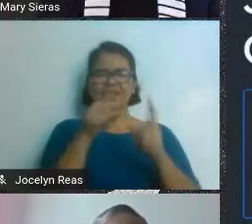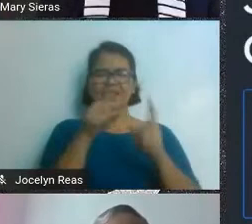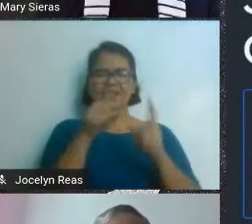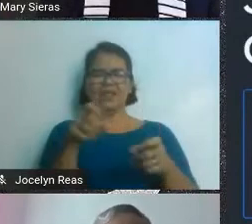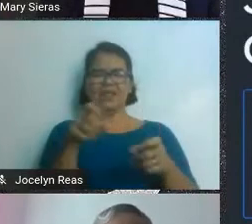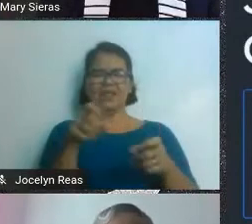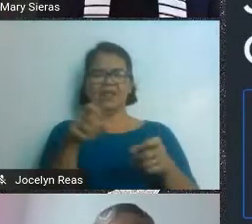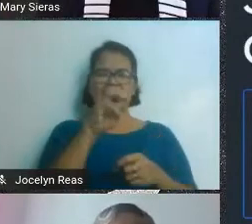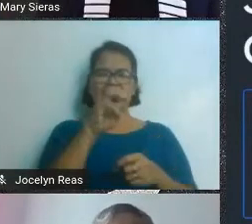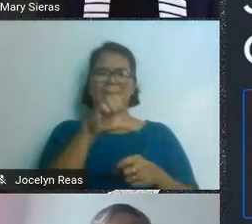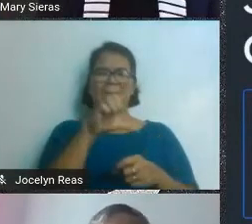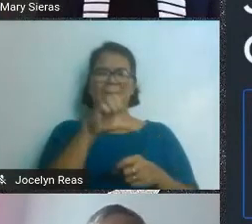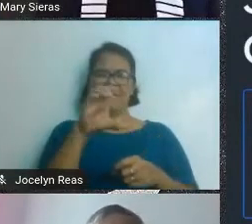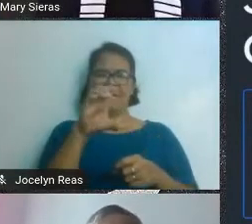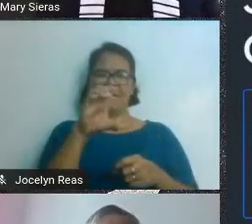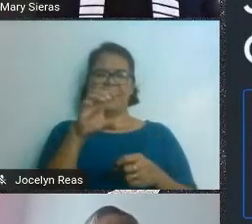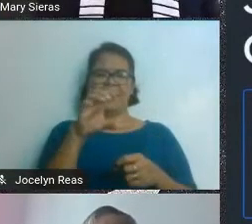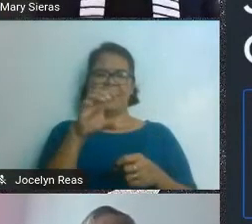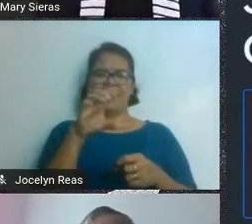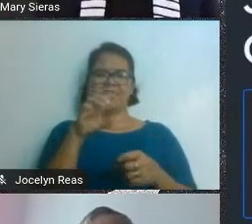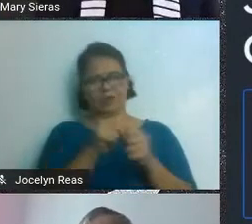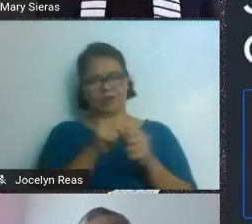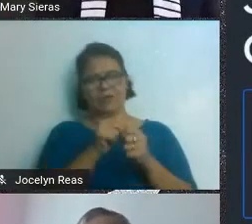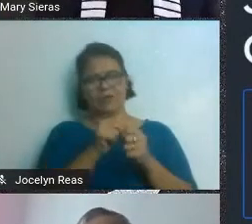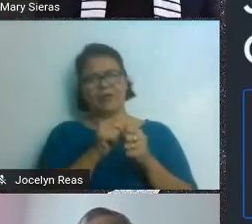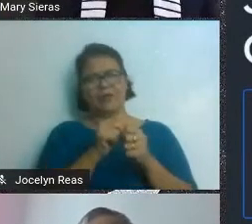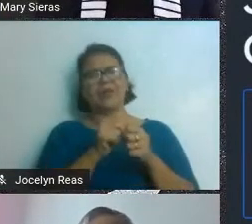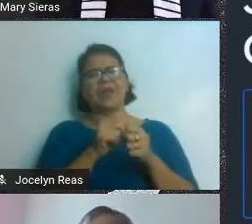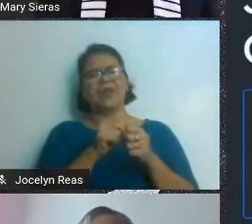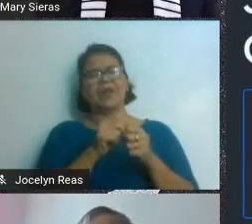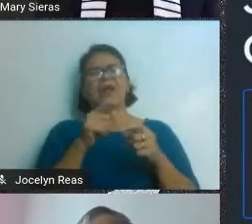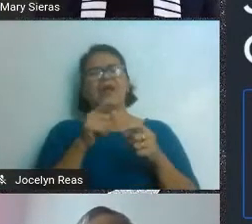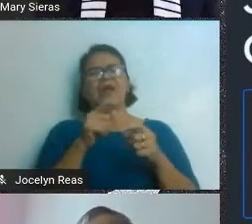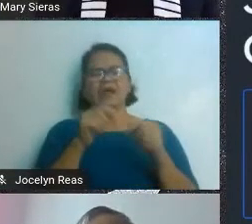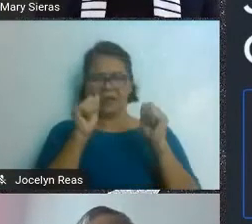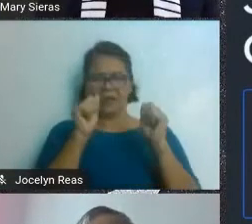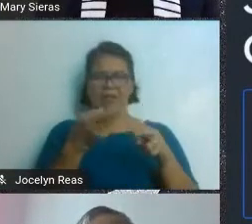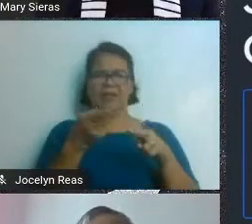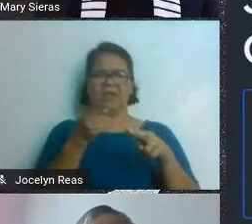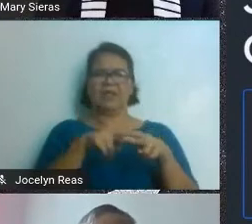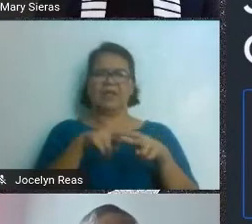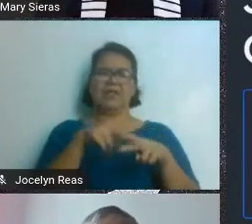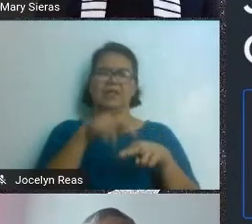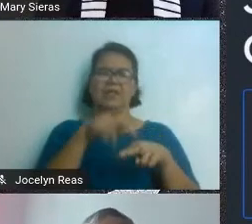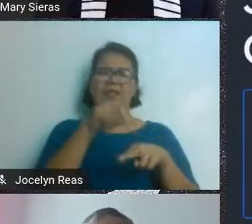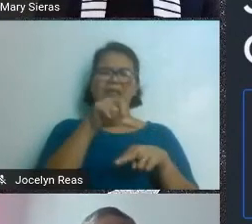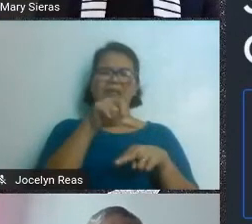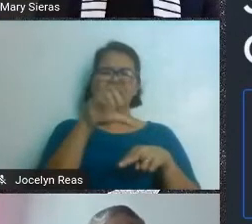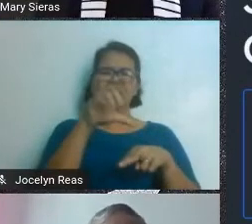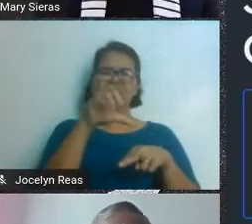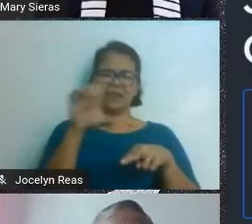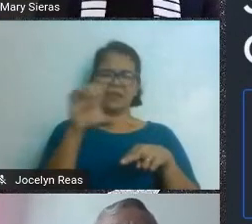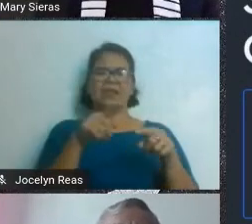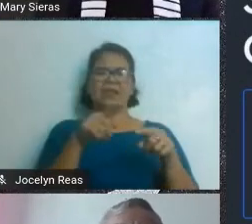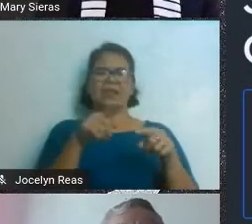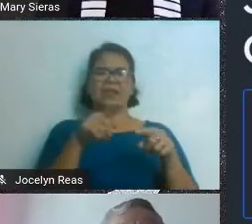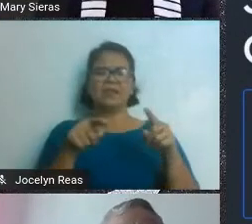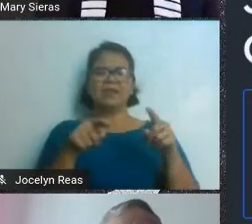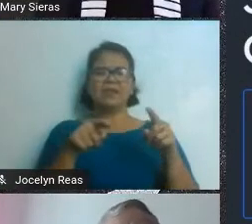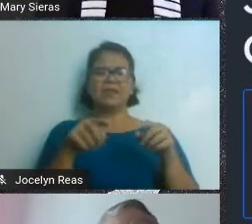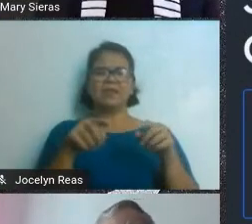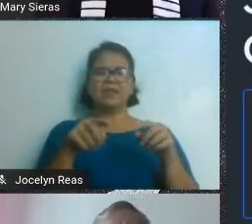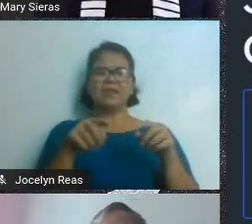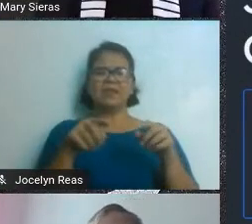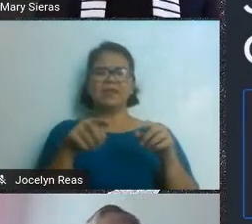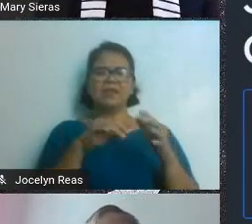or come up with more detailed objectives sa mga lessons, etc. But you may, pag, ang sigurado